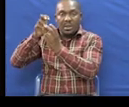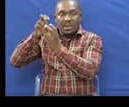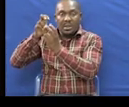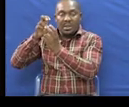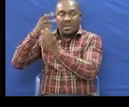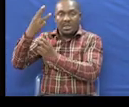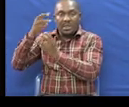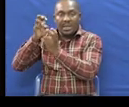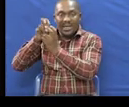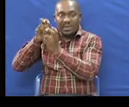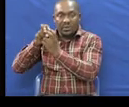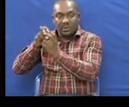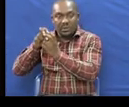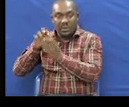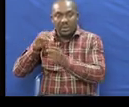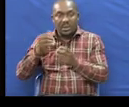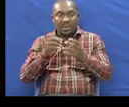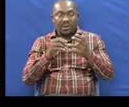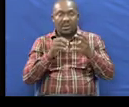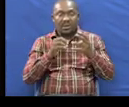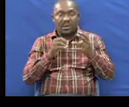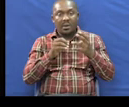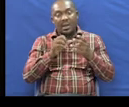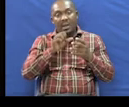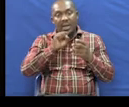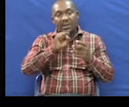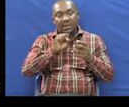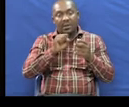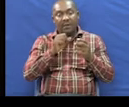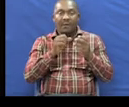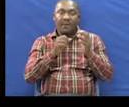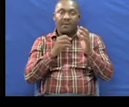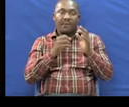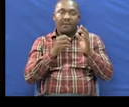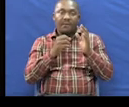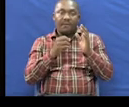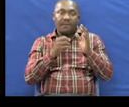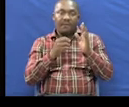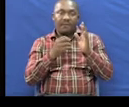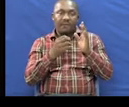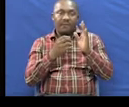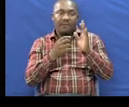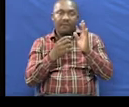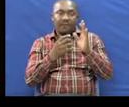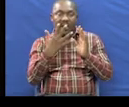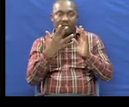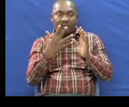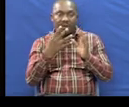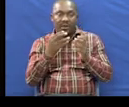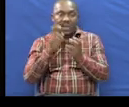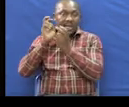chromium and copper, the d orbital, which